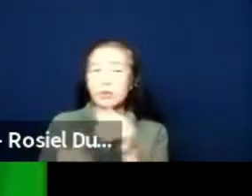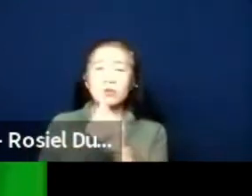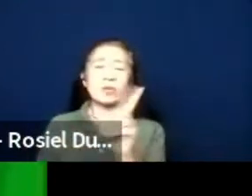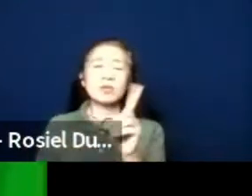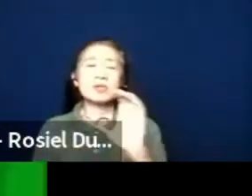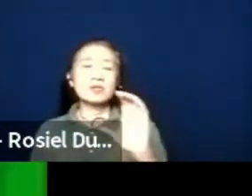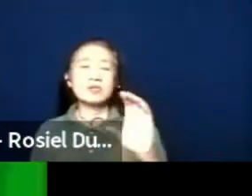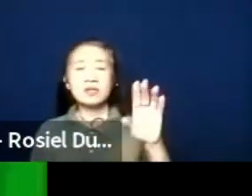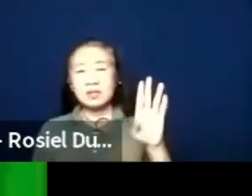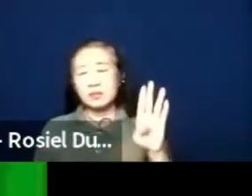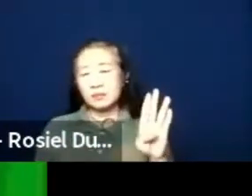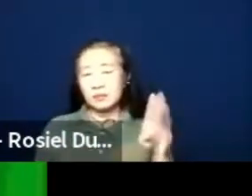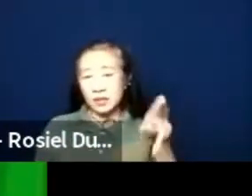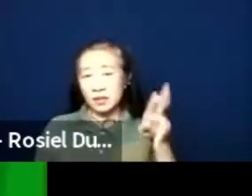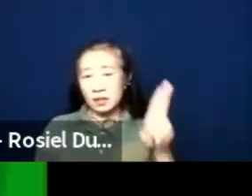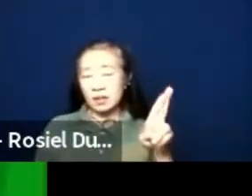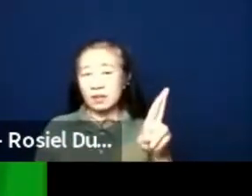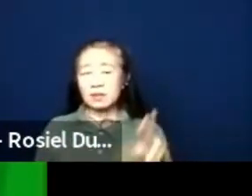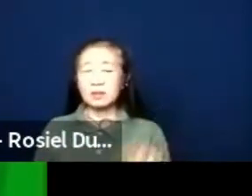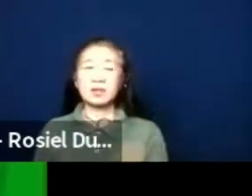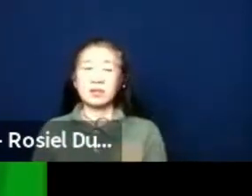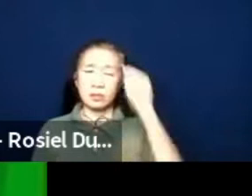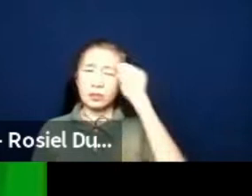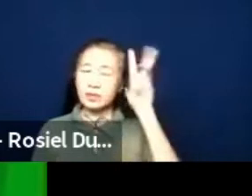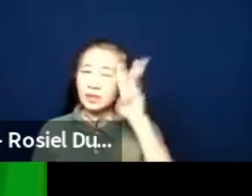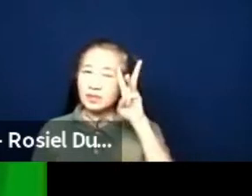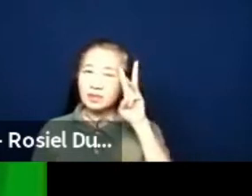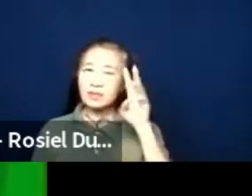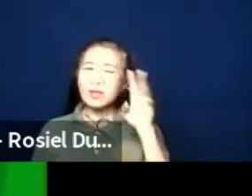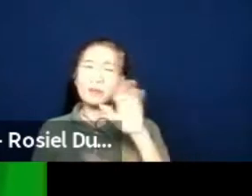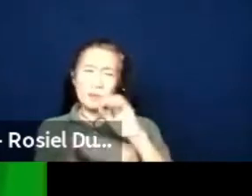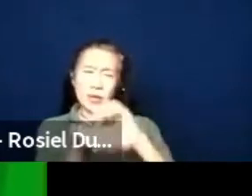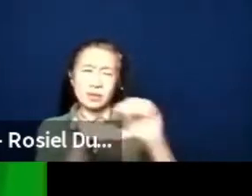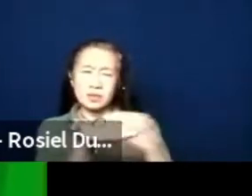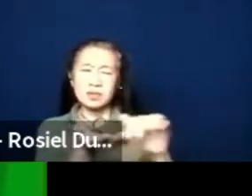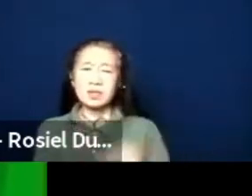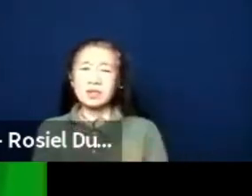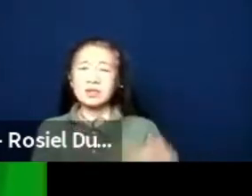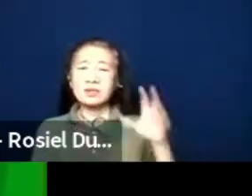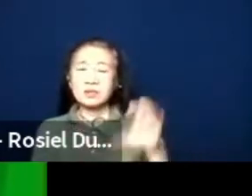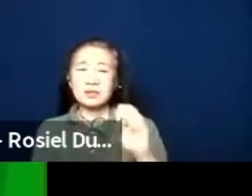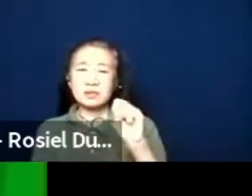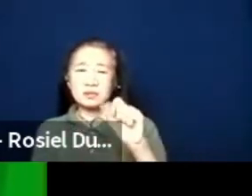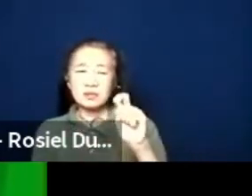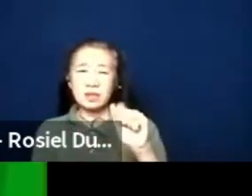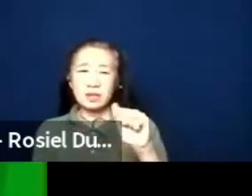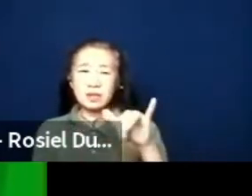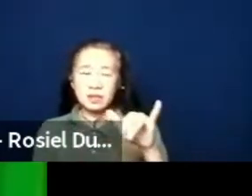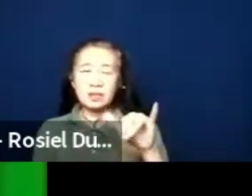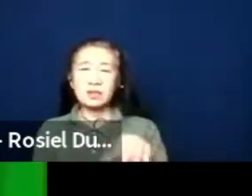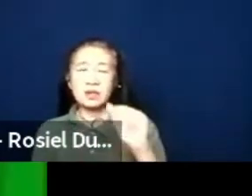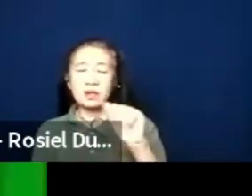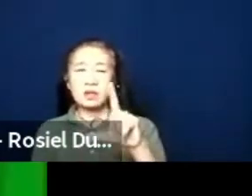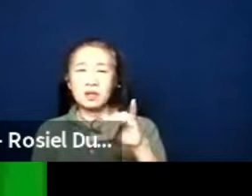and AED Awareness Week. It just takes a little practice. Think of the beat to the song Staying Alive as a guide.